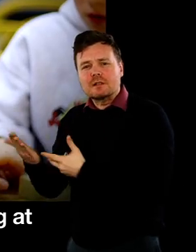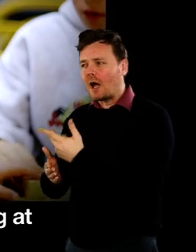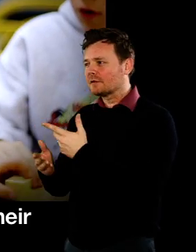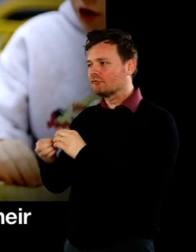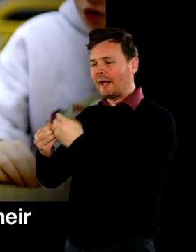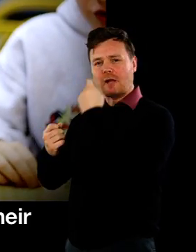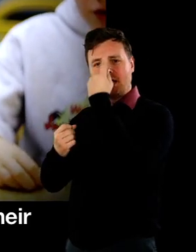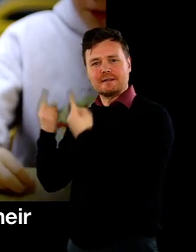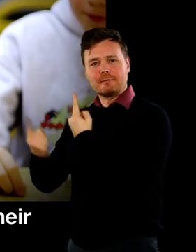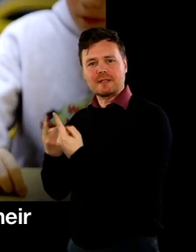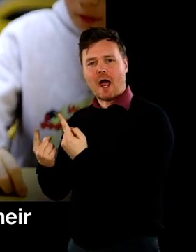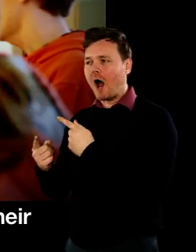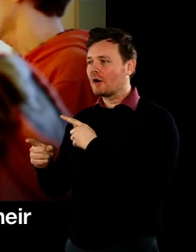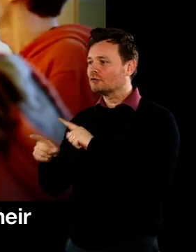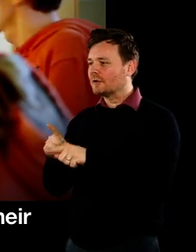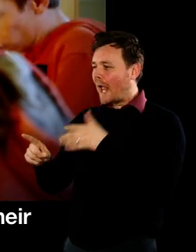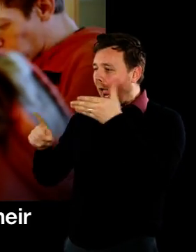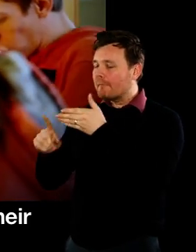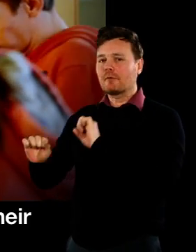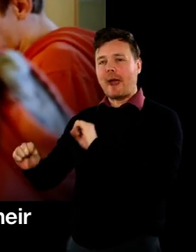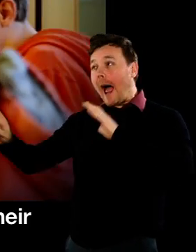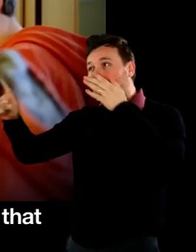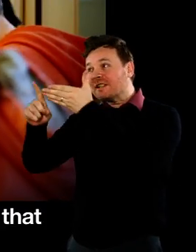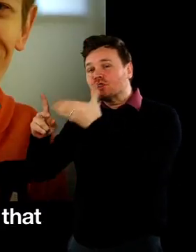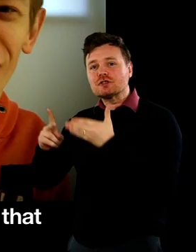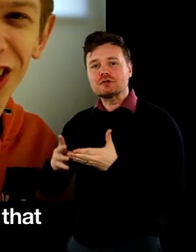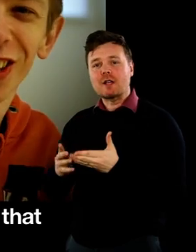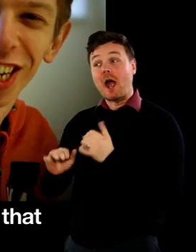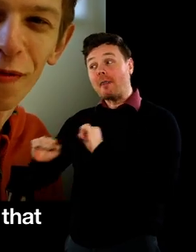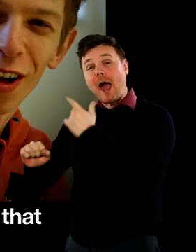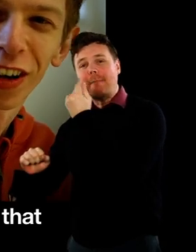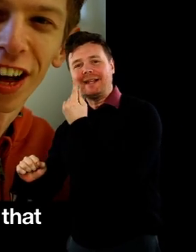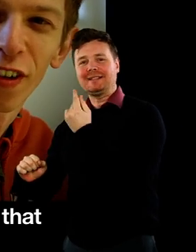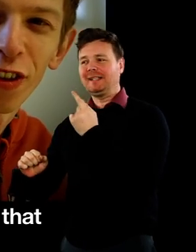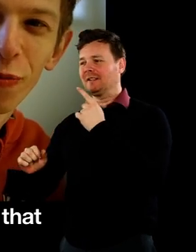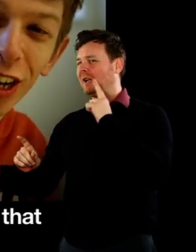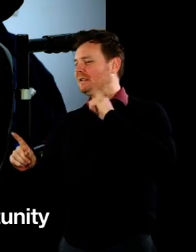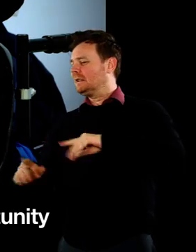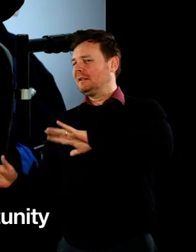looking at their ambition, their ability, not their disability. It's a great